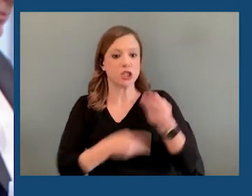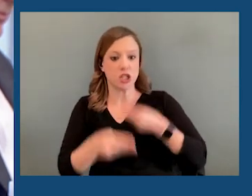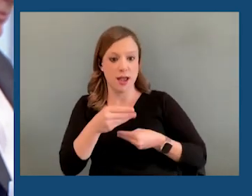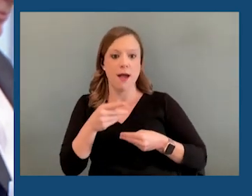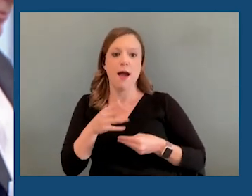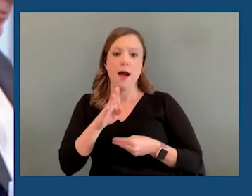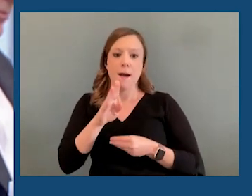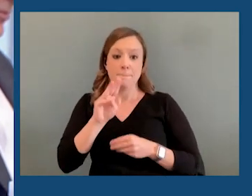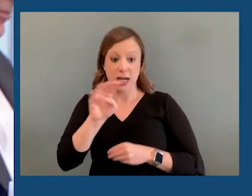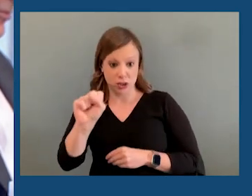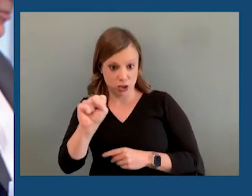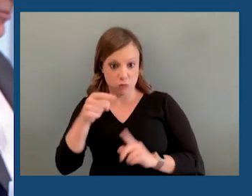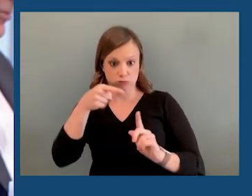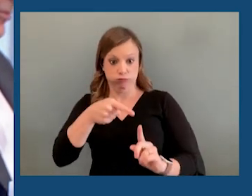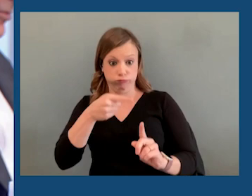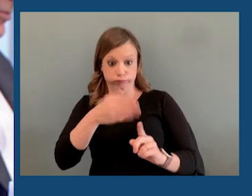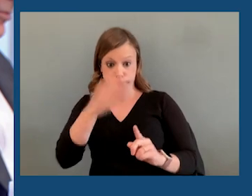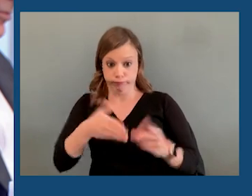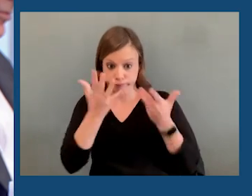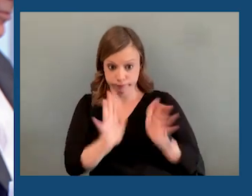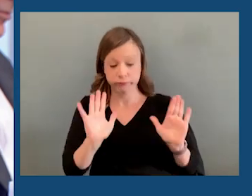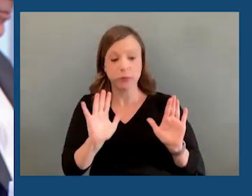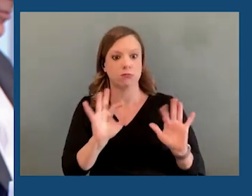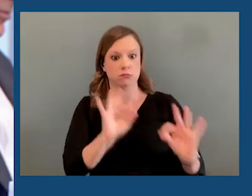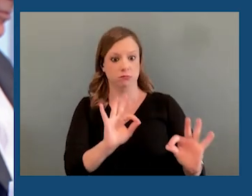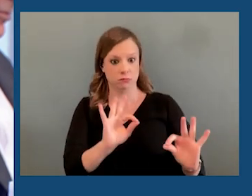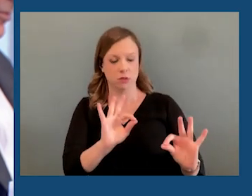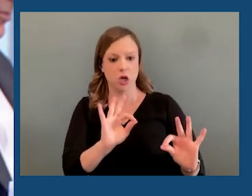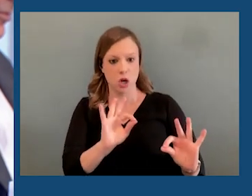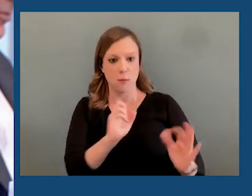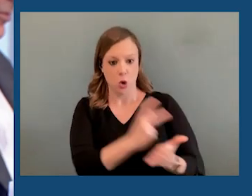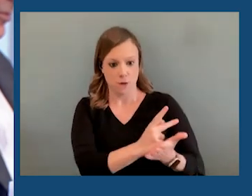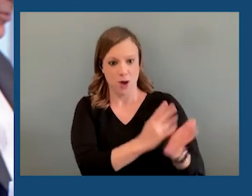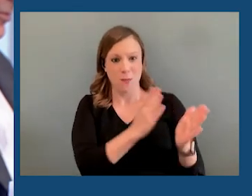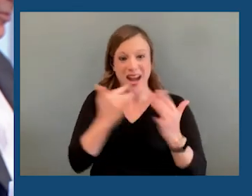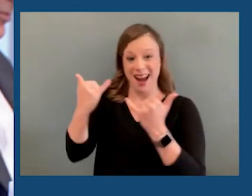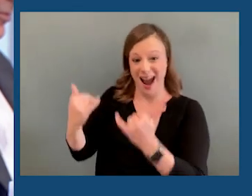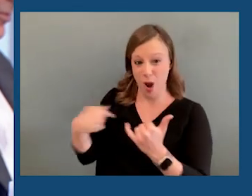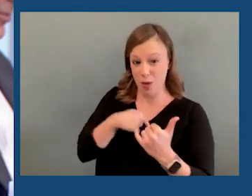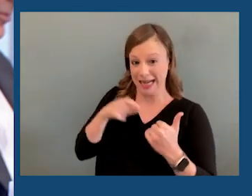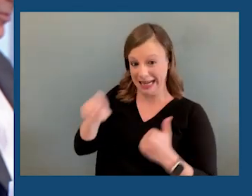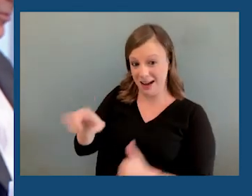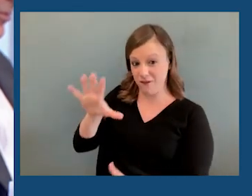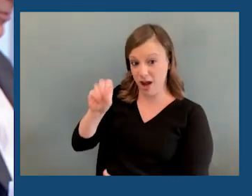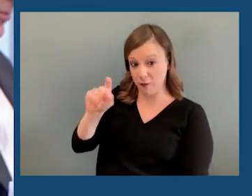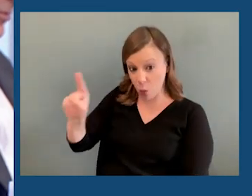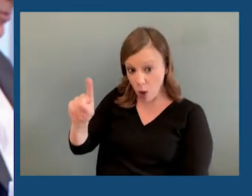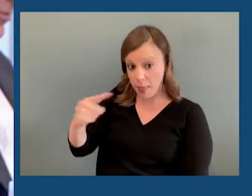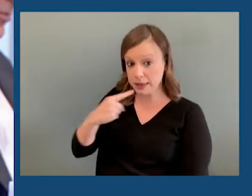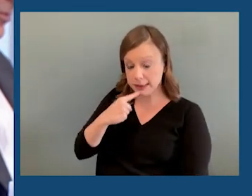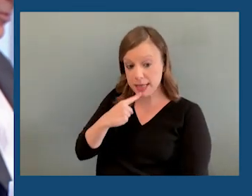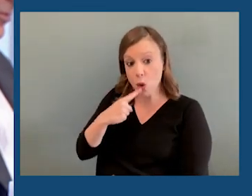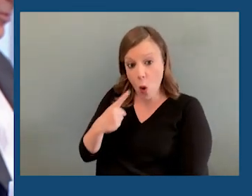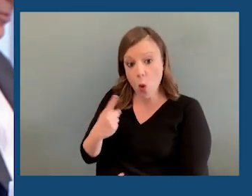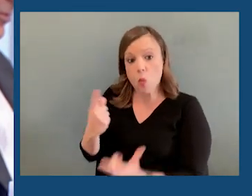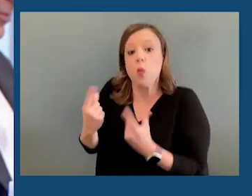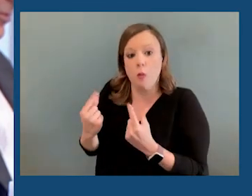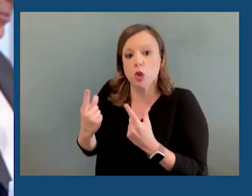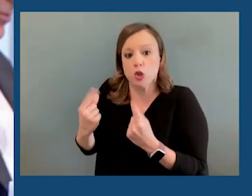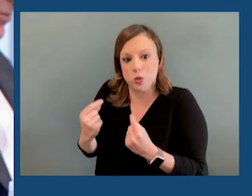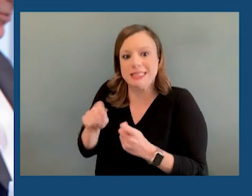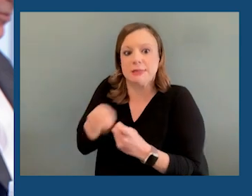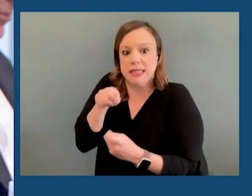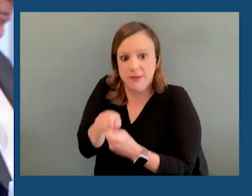to come next to have a 501 that could say, okay, now that we have this opportunity, how do we build that resource